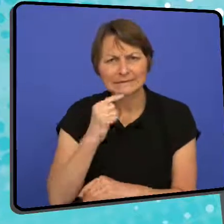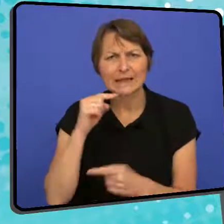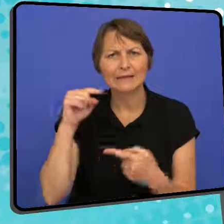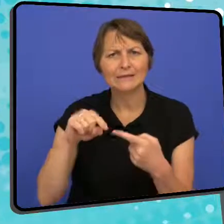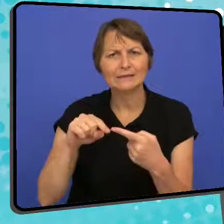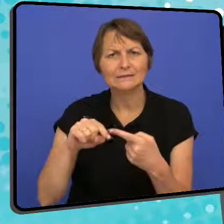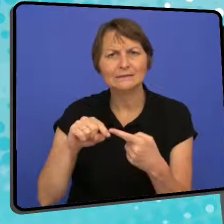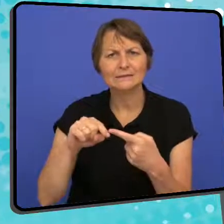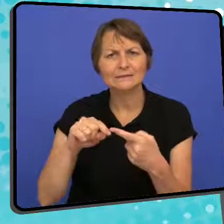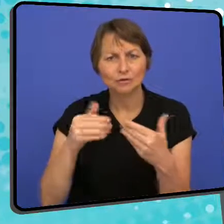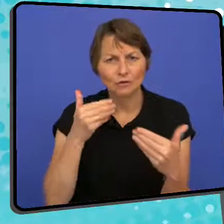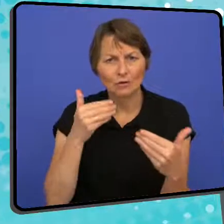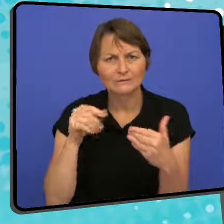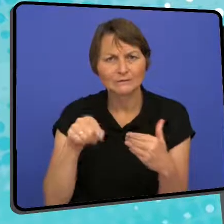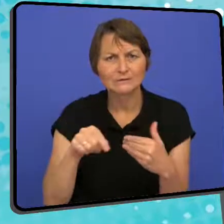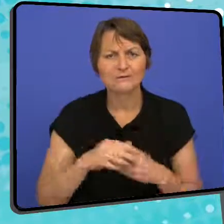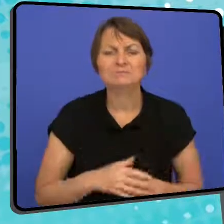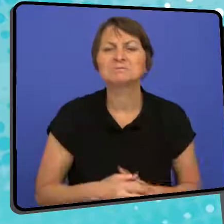Yeah.